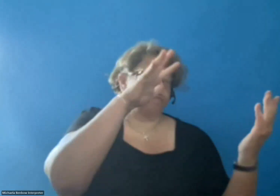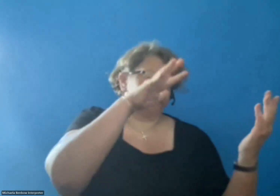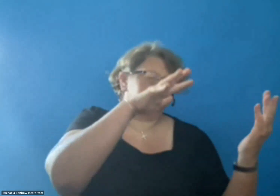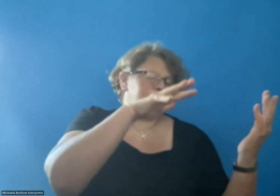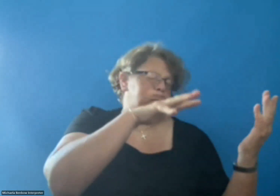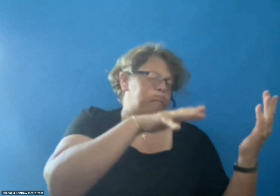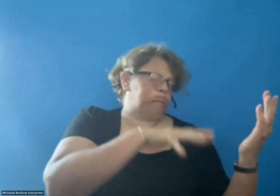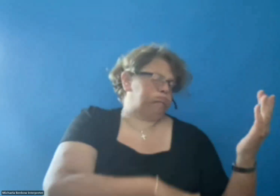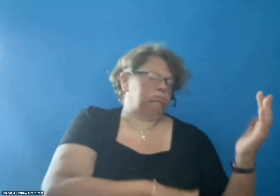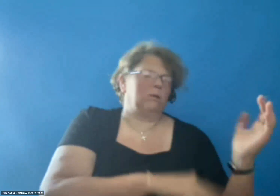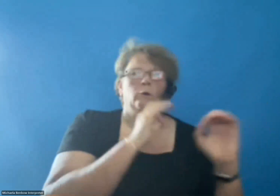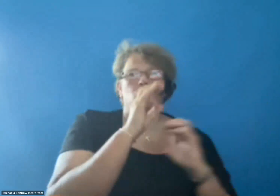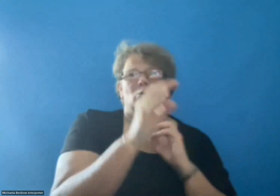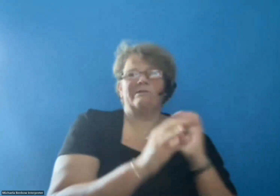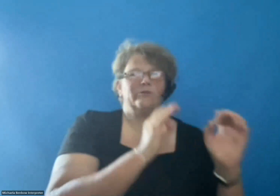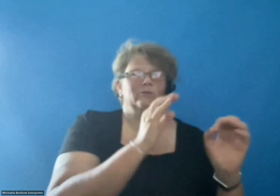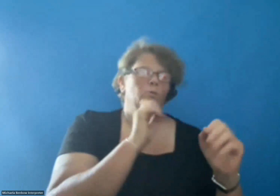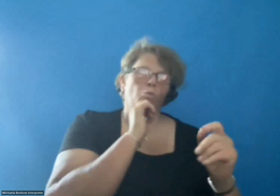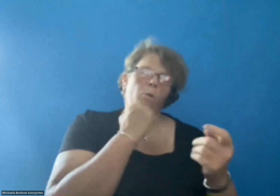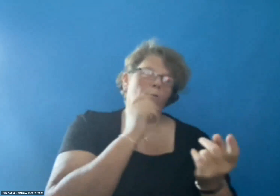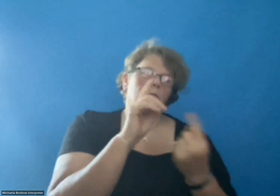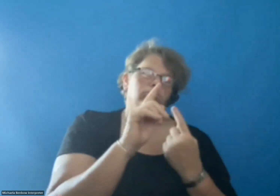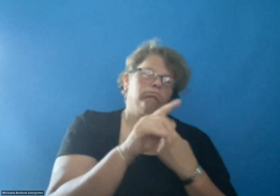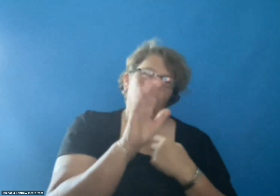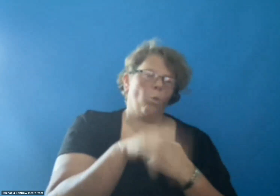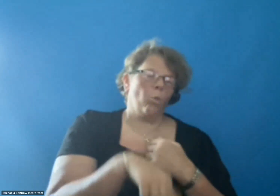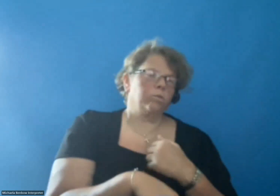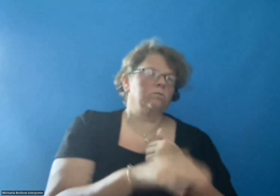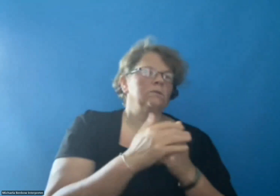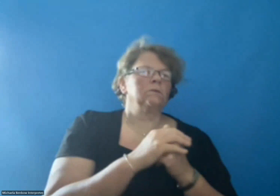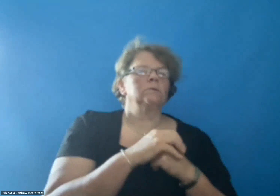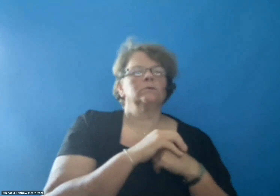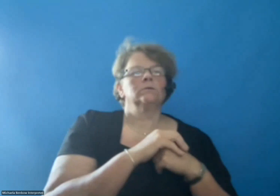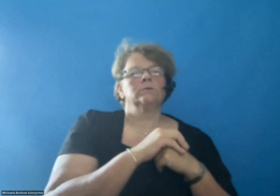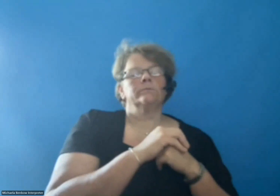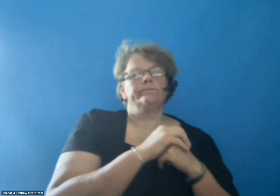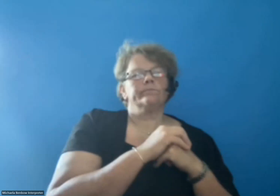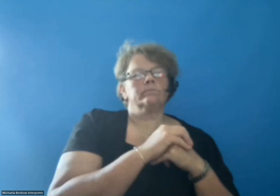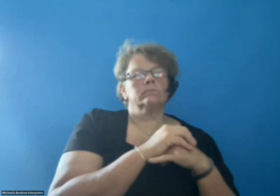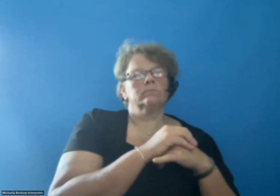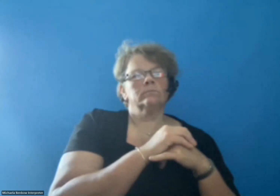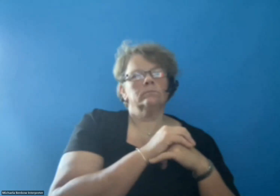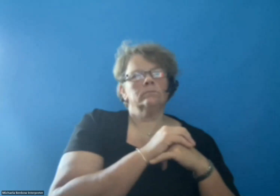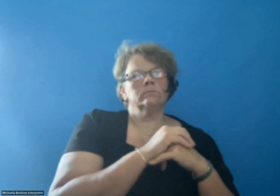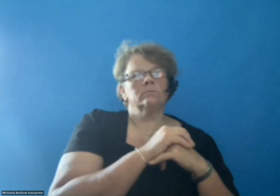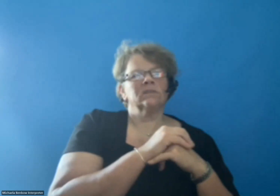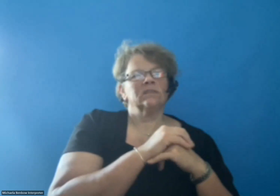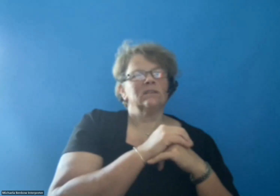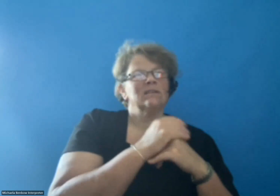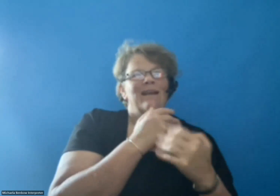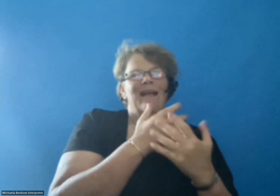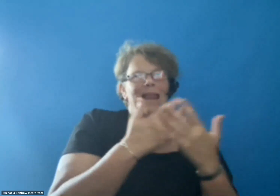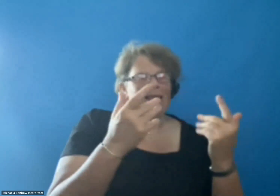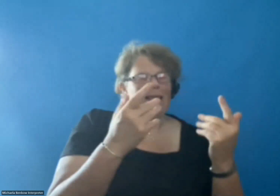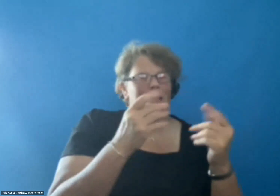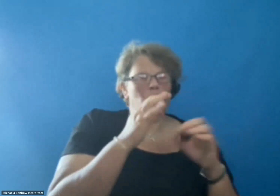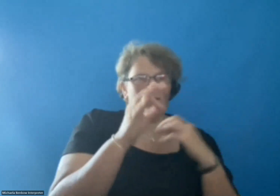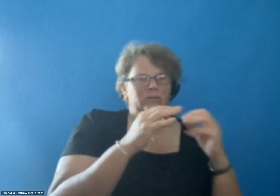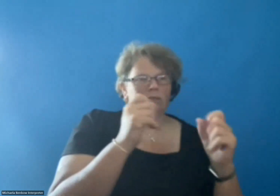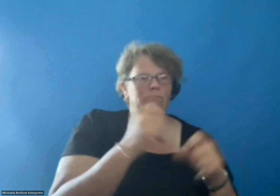I don't think we'll get to all of them, but I'm sure Mark will try and pick out some of the key ones now, and obviously any that we don't get to, we